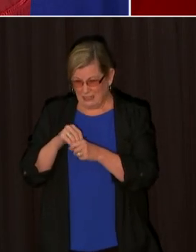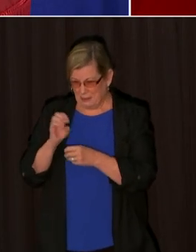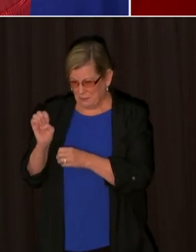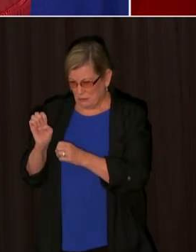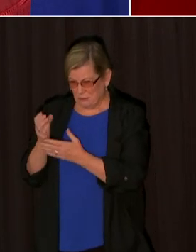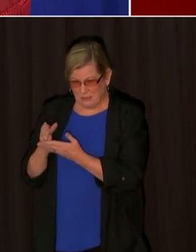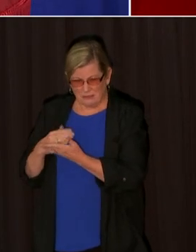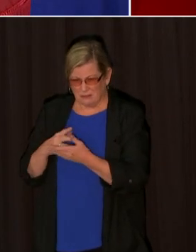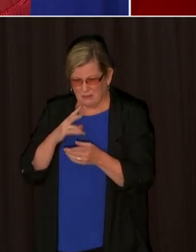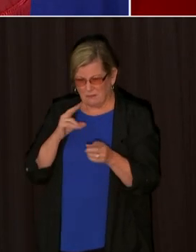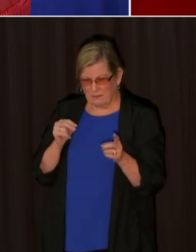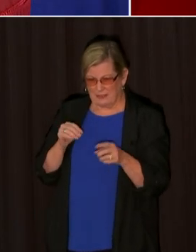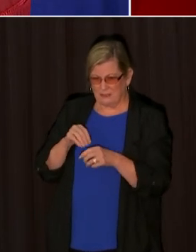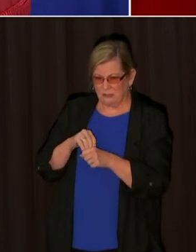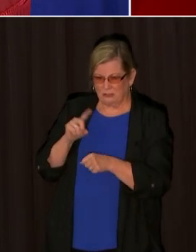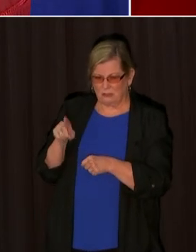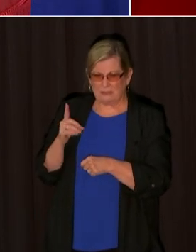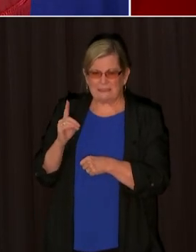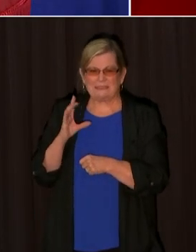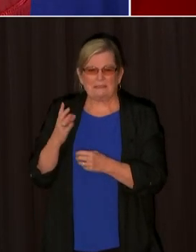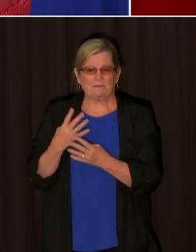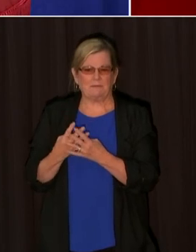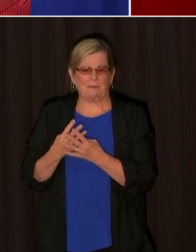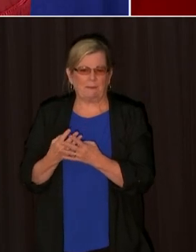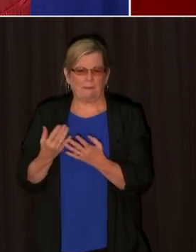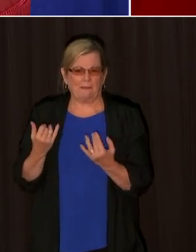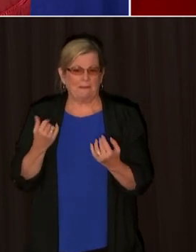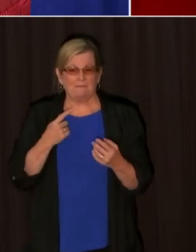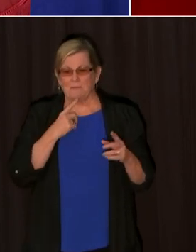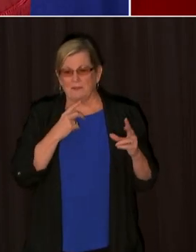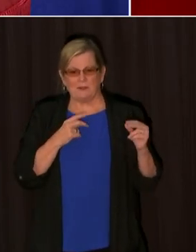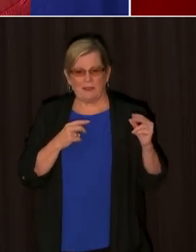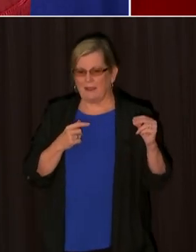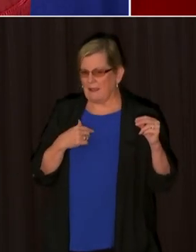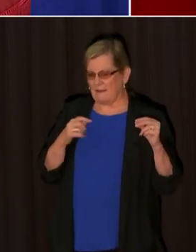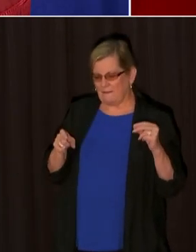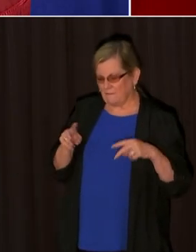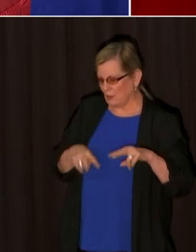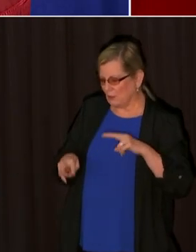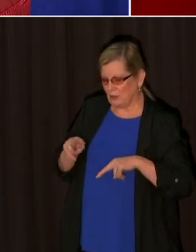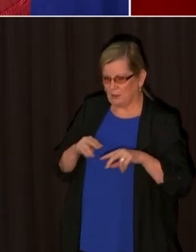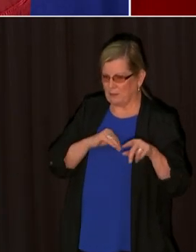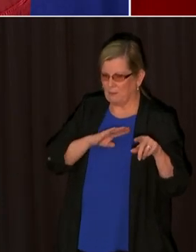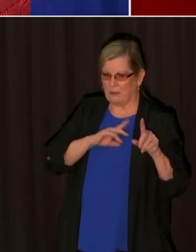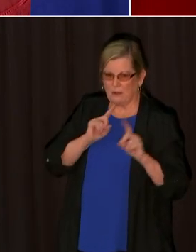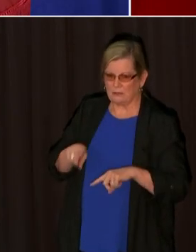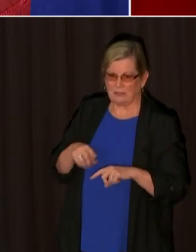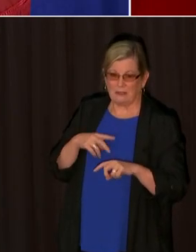DC jail, and now it's anywhere. Again, I want to look at, if they did some things on an emergency